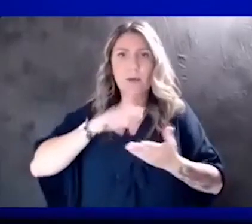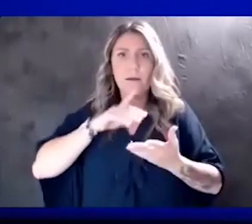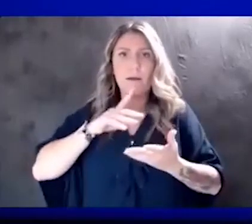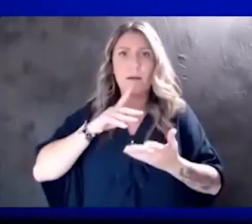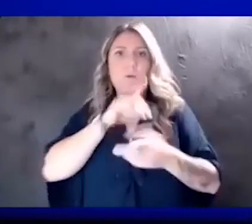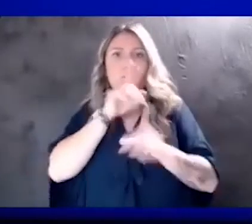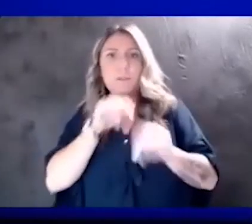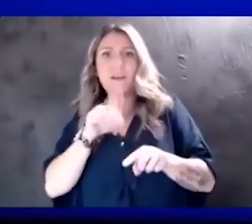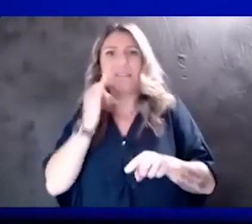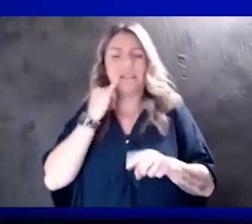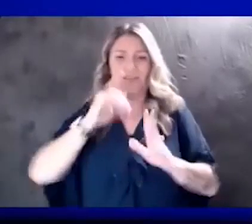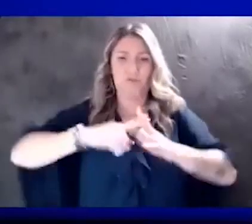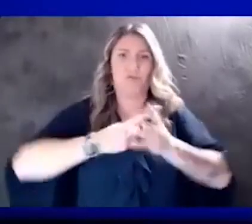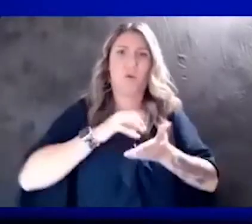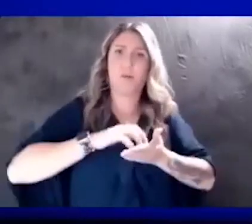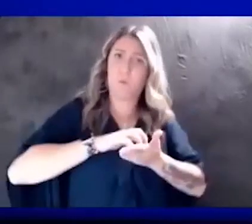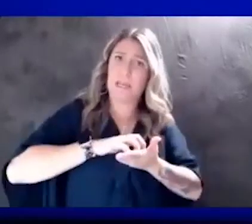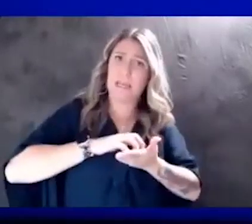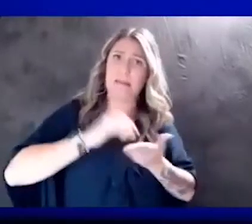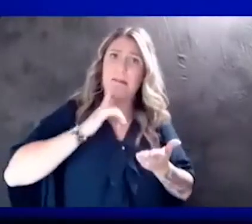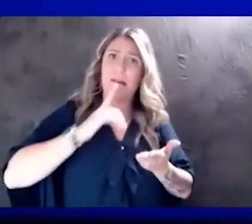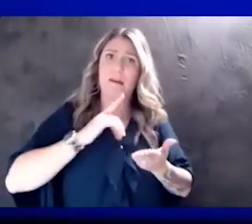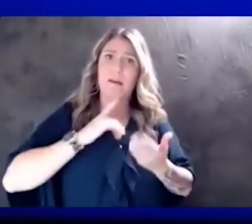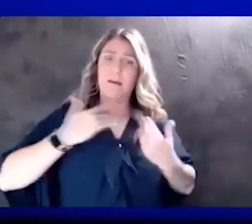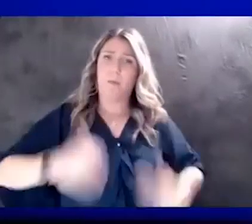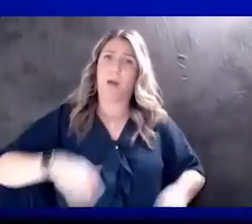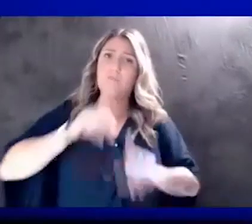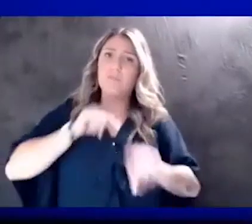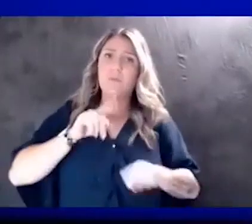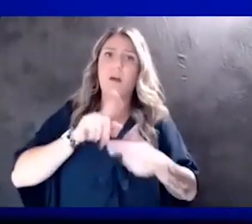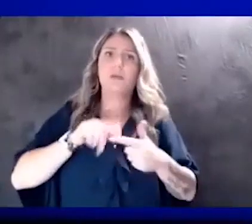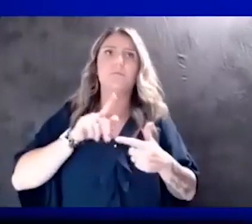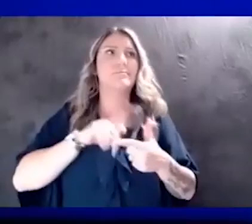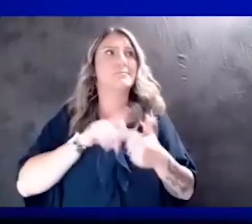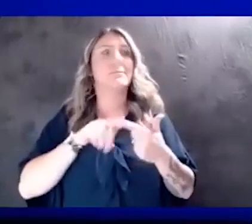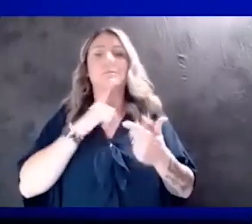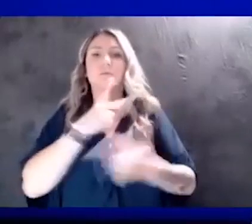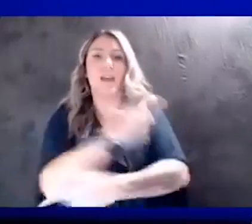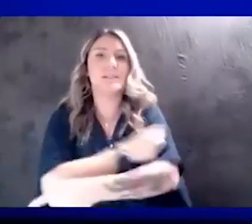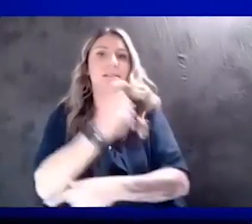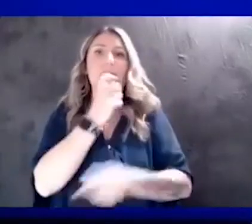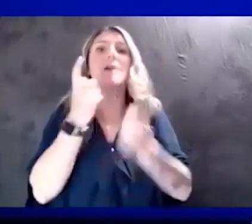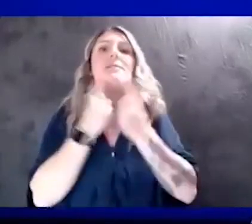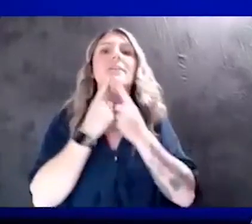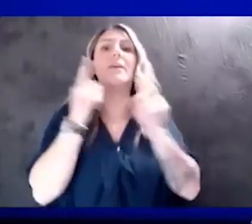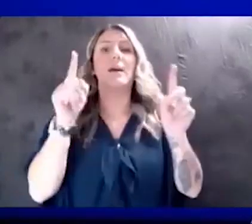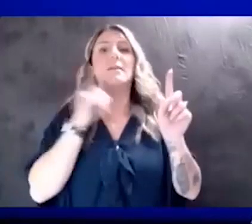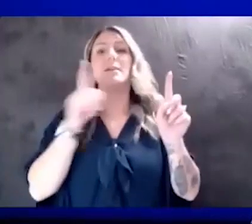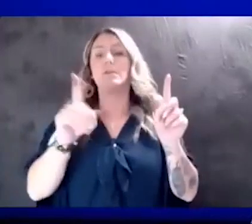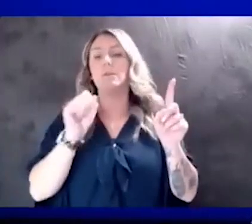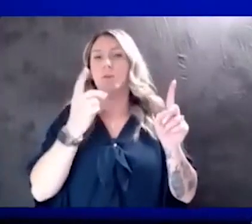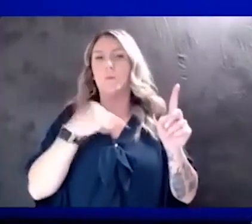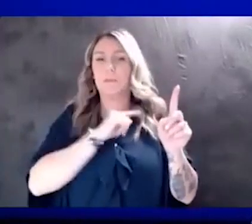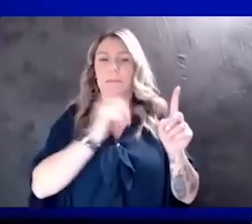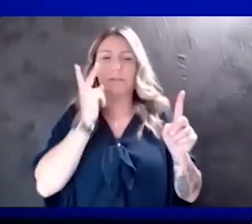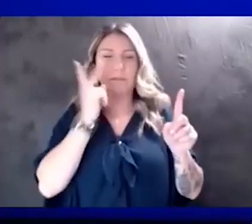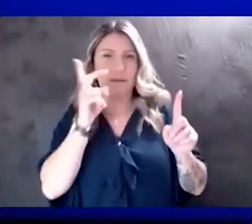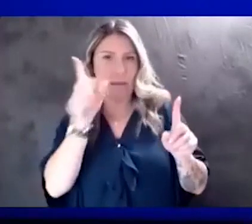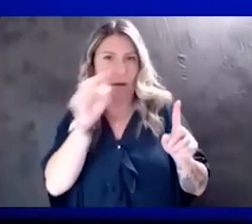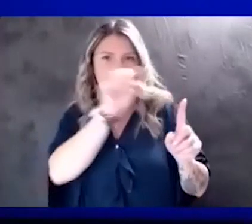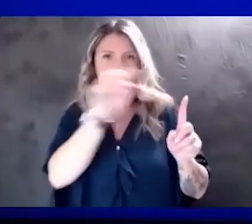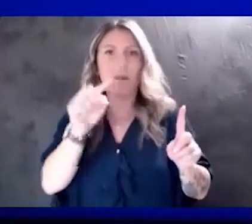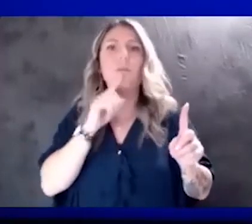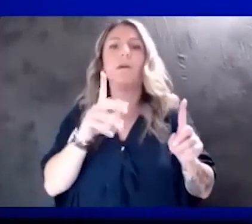not able to make that big response, then the vaccine just can't be as effective. So that's what we're seeing. And